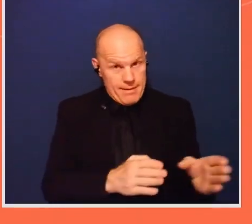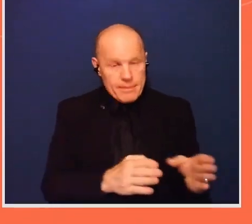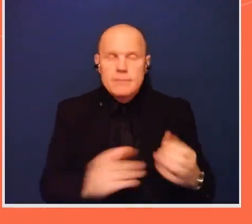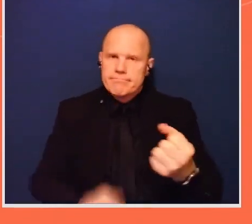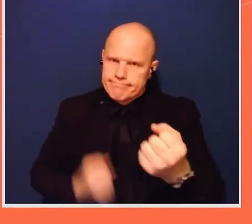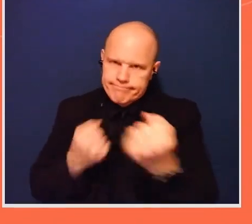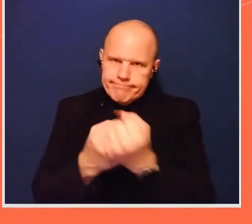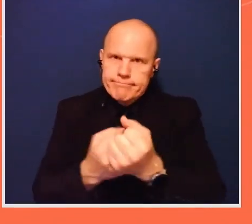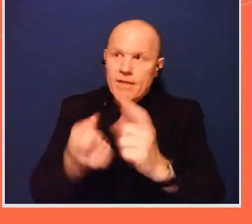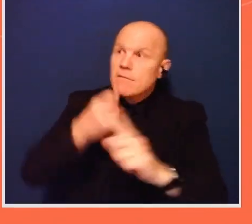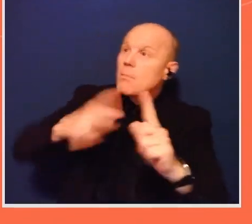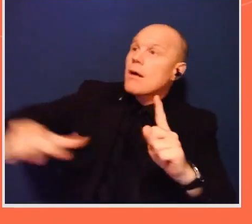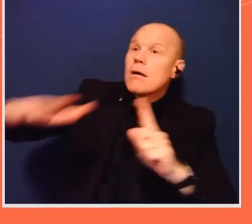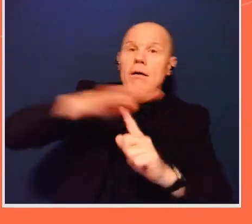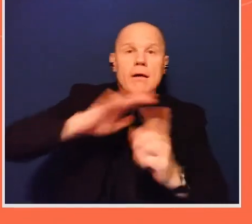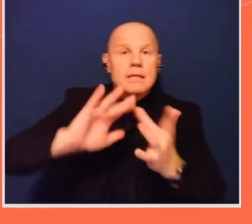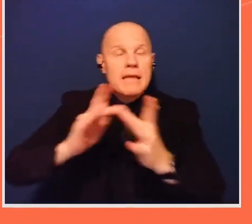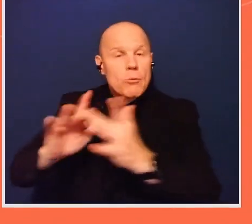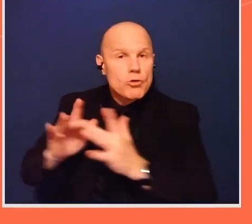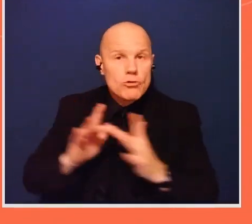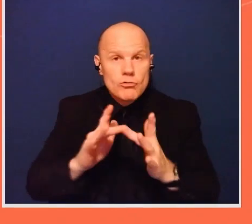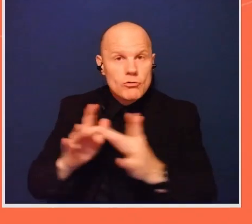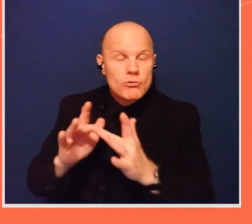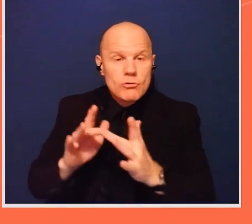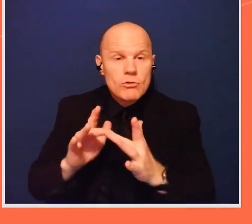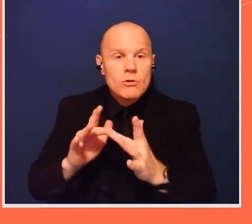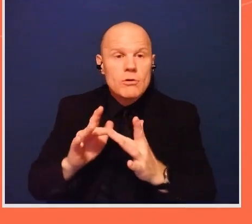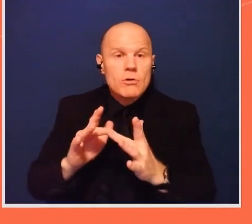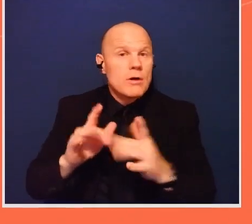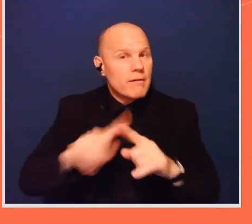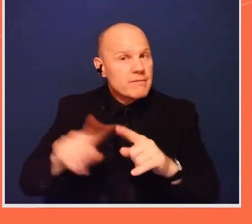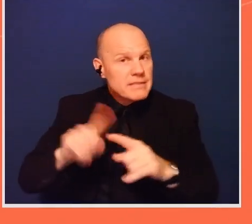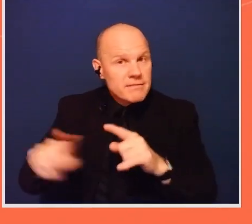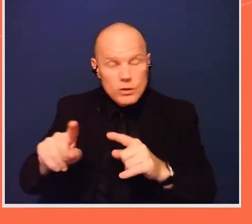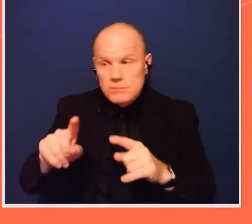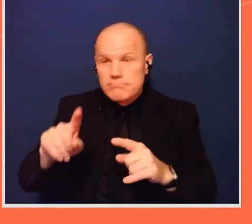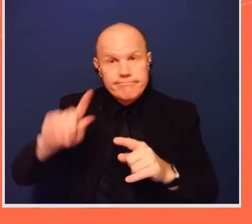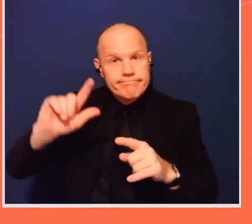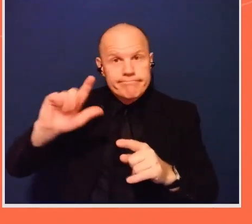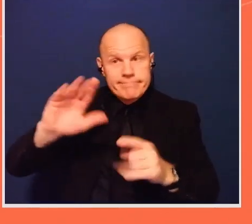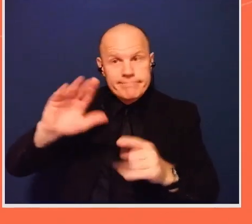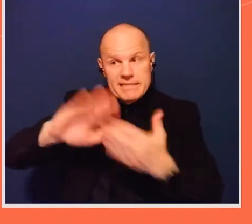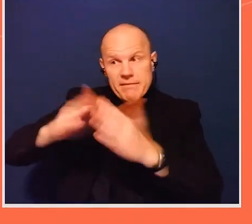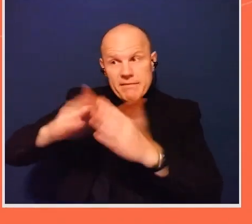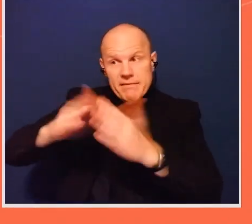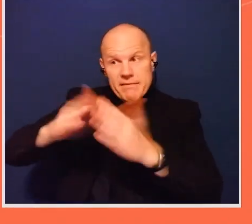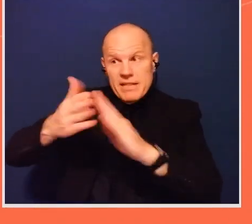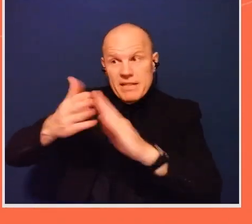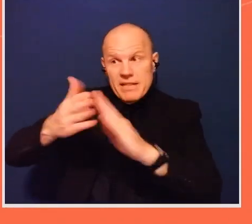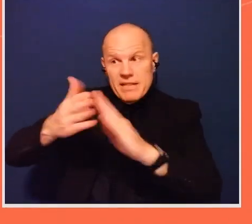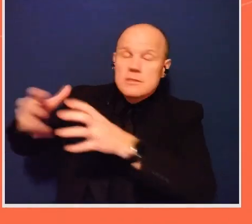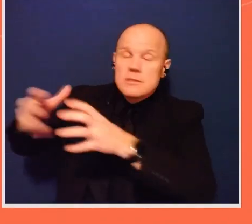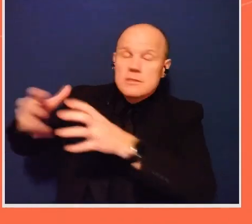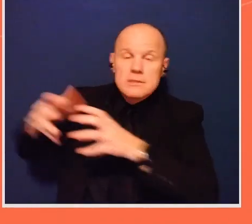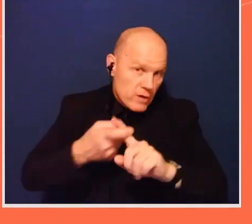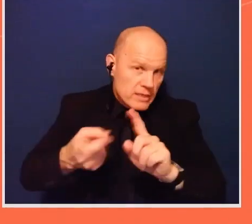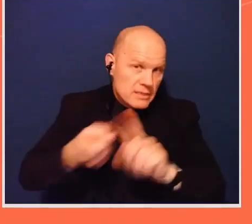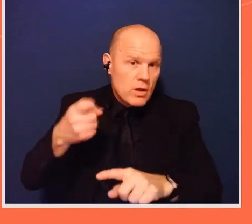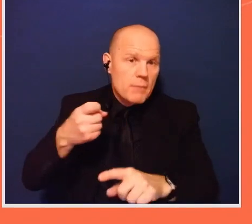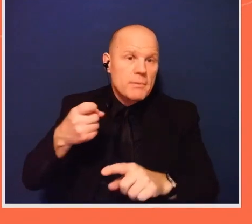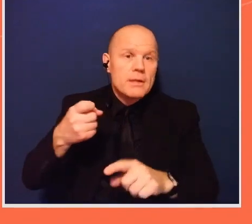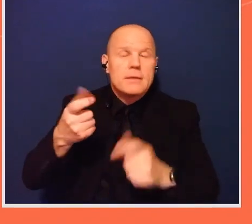Excellencies, ladies and gentlemen, please give a round of applause for Mr. Kulas Ramalig with our conch shell opening horn